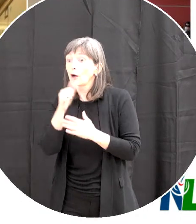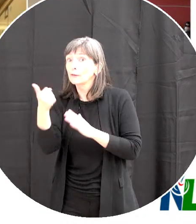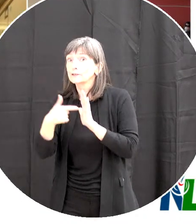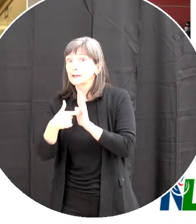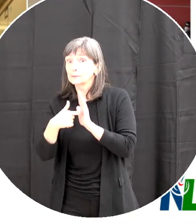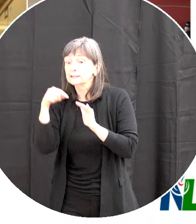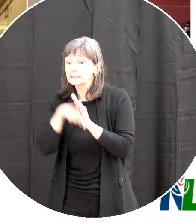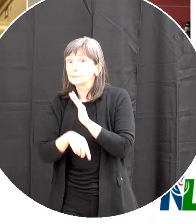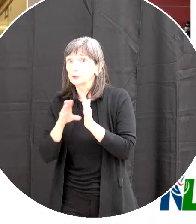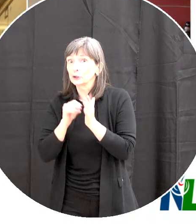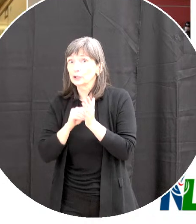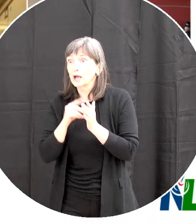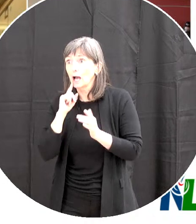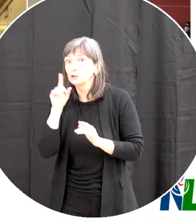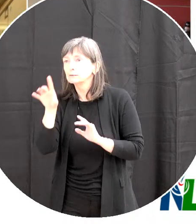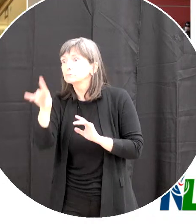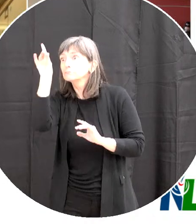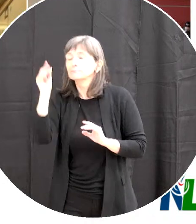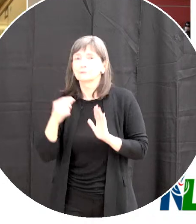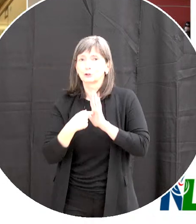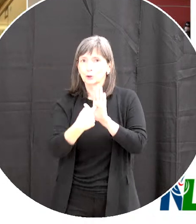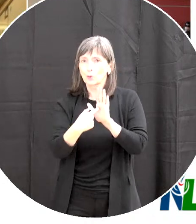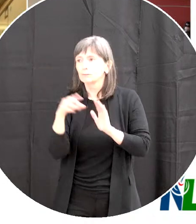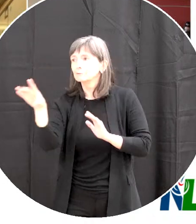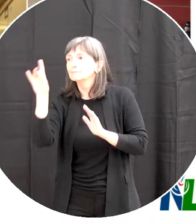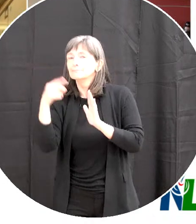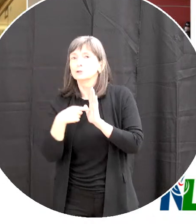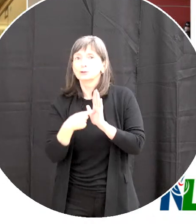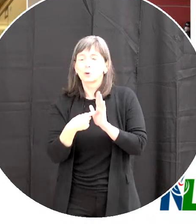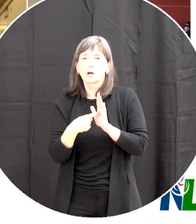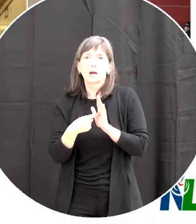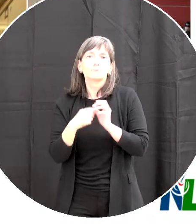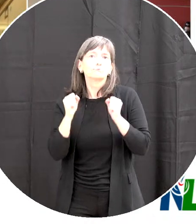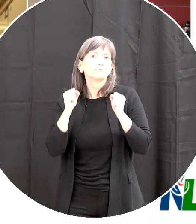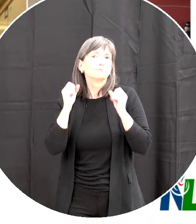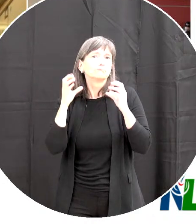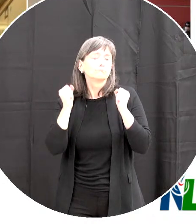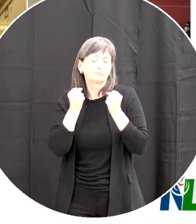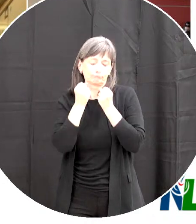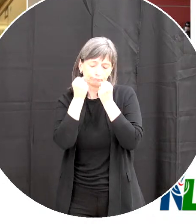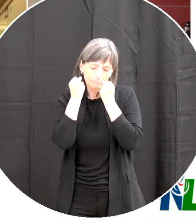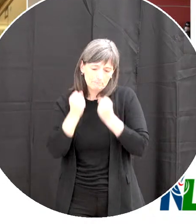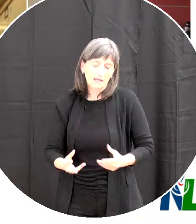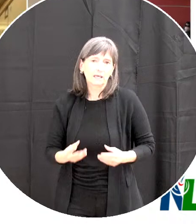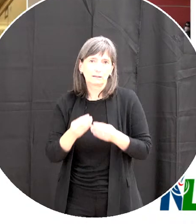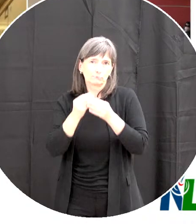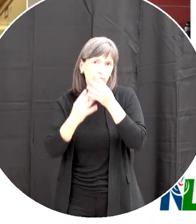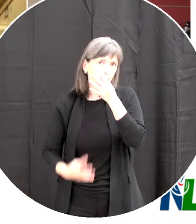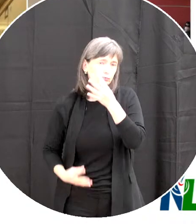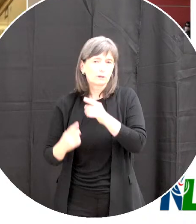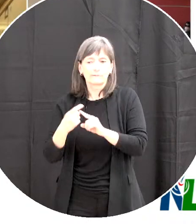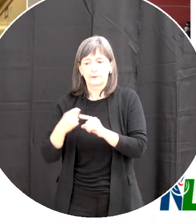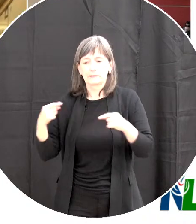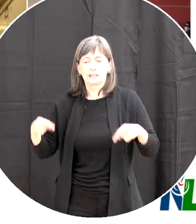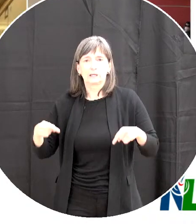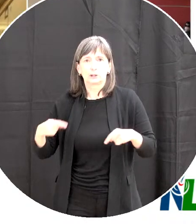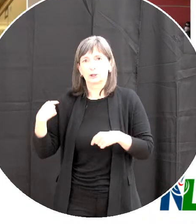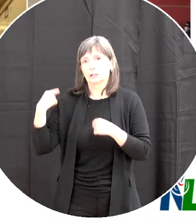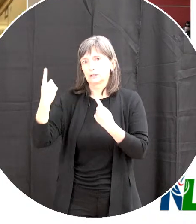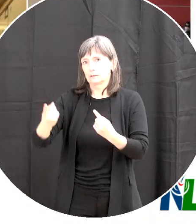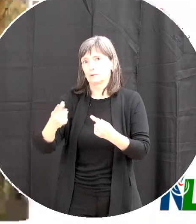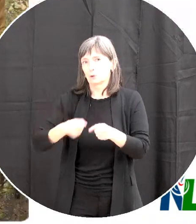deep learning and highlight them. And it's amazing the plethora of good examples that have been occurring over these